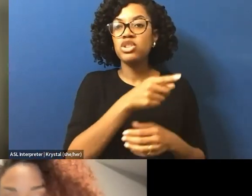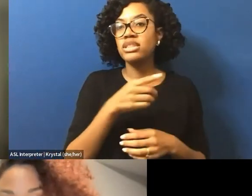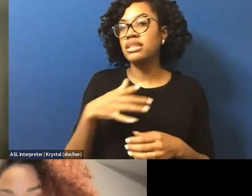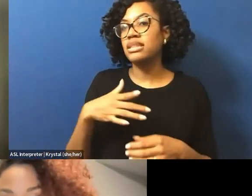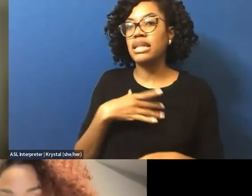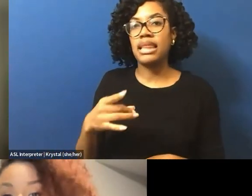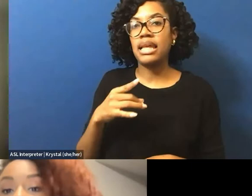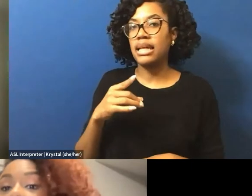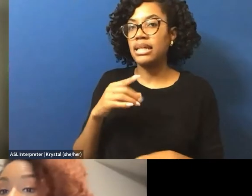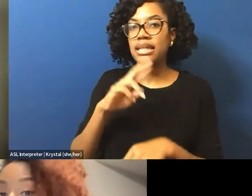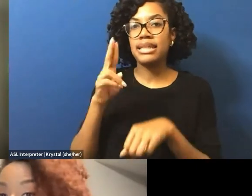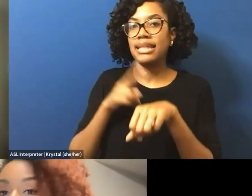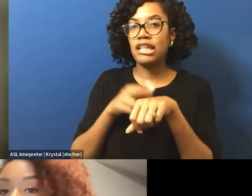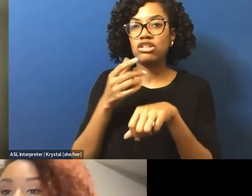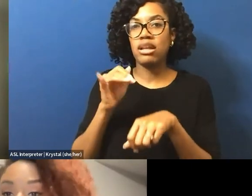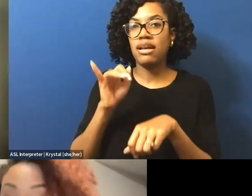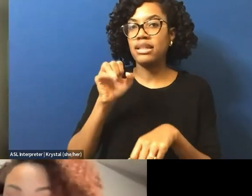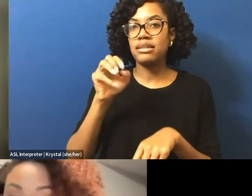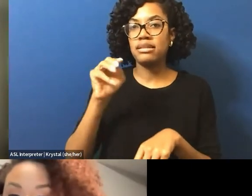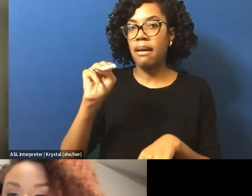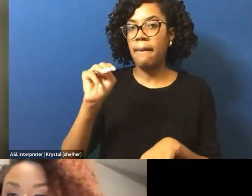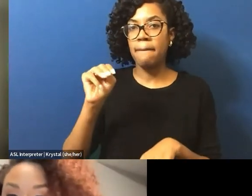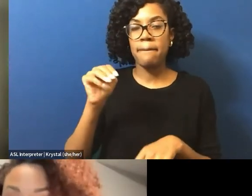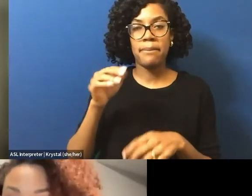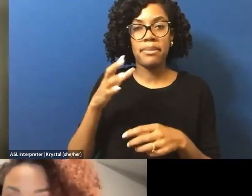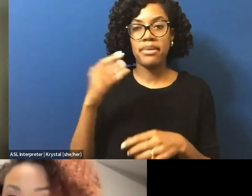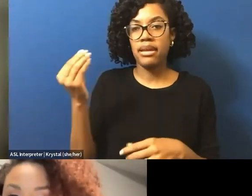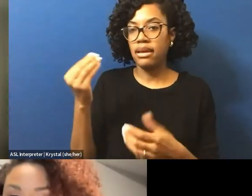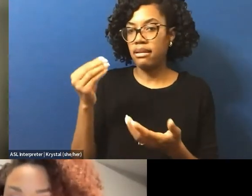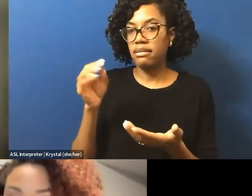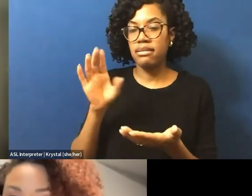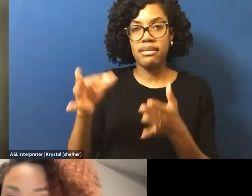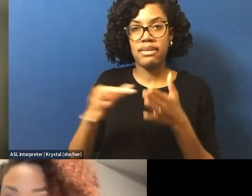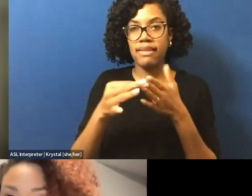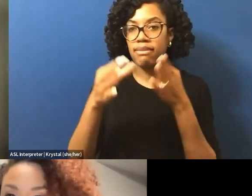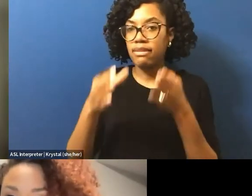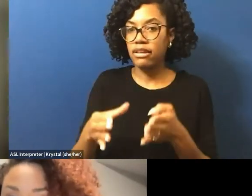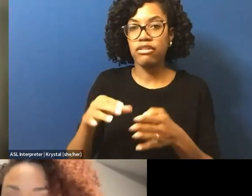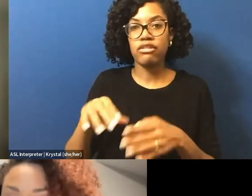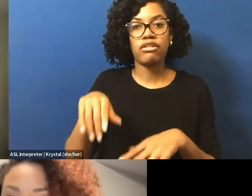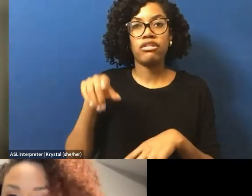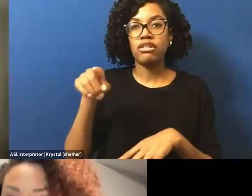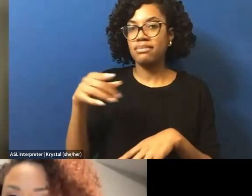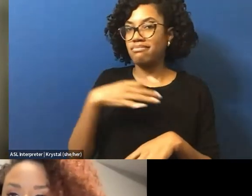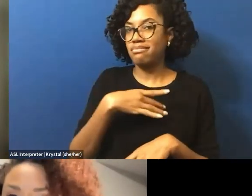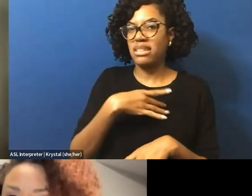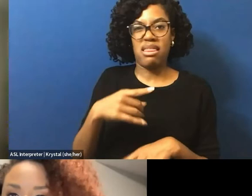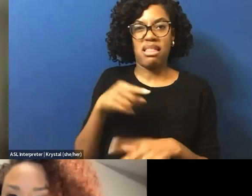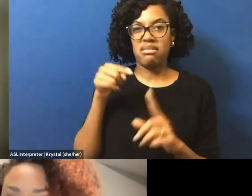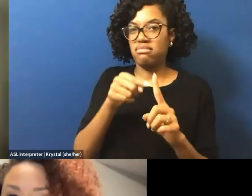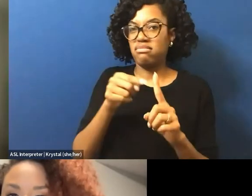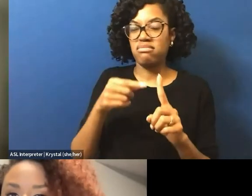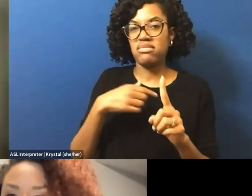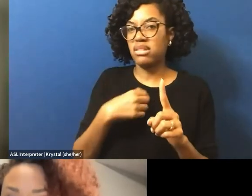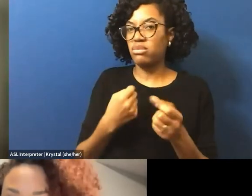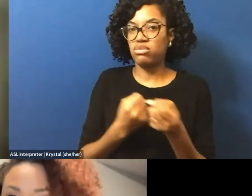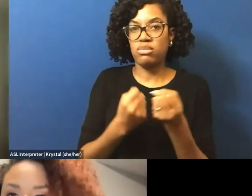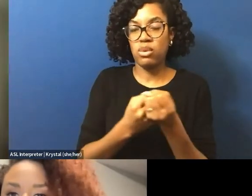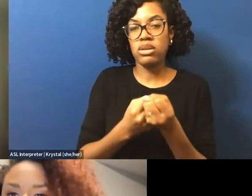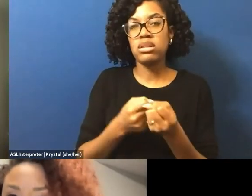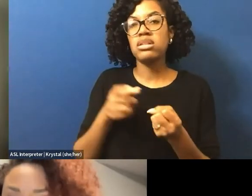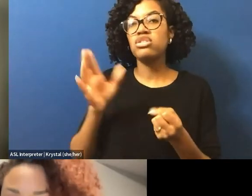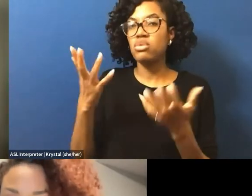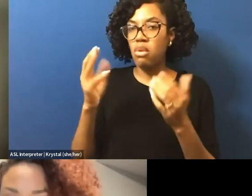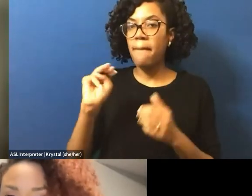of the Nation of Islam. And she always, with her Garveyite kind of leanings, wanted him to think about, you know, a diaspora of Black people,